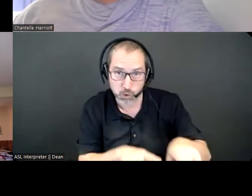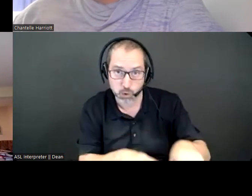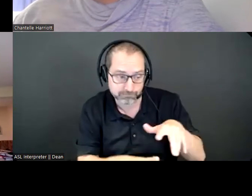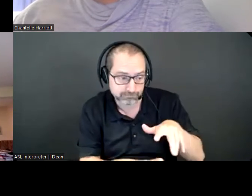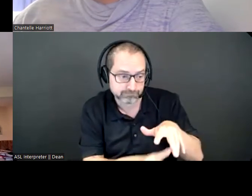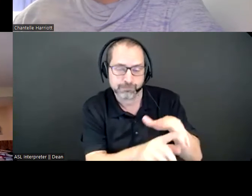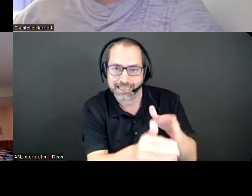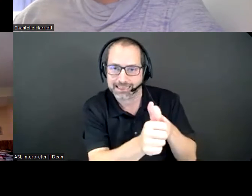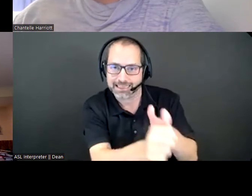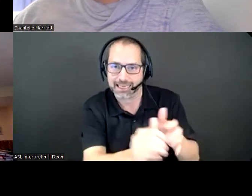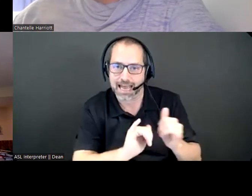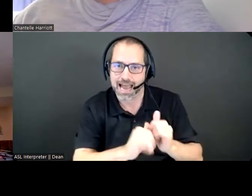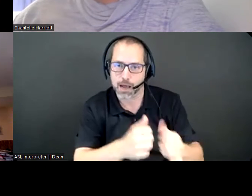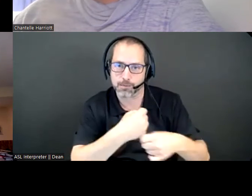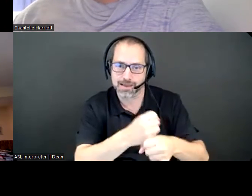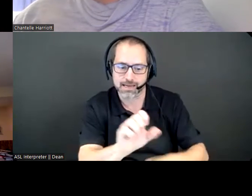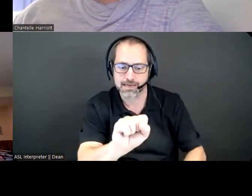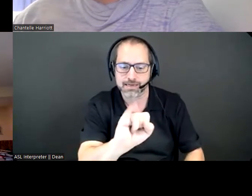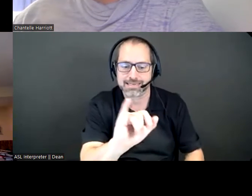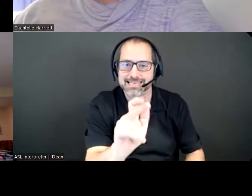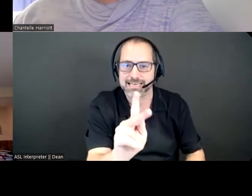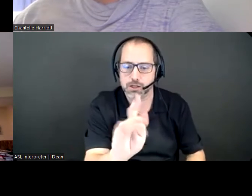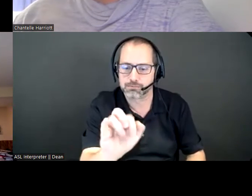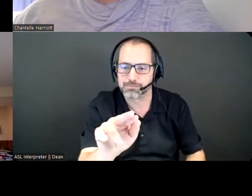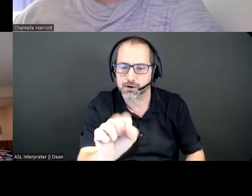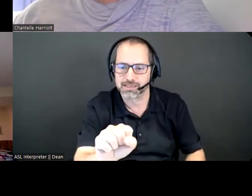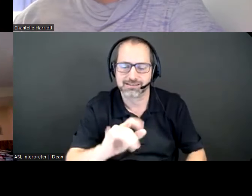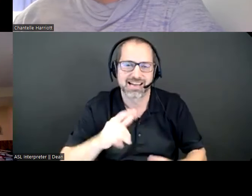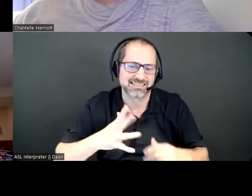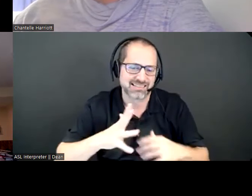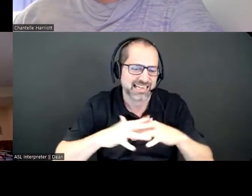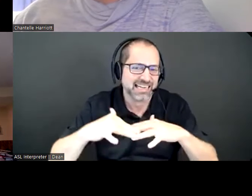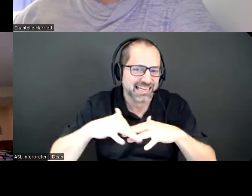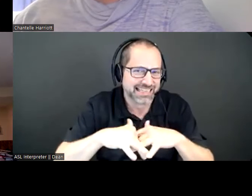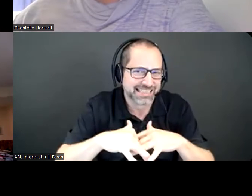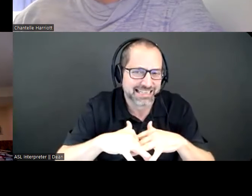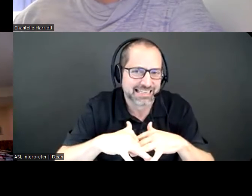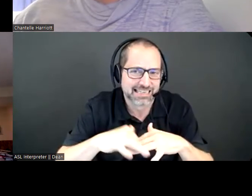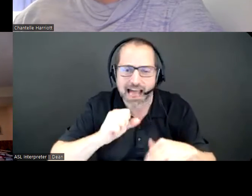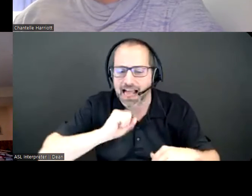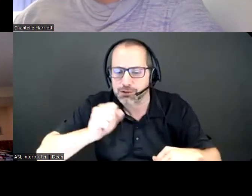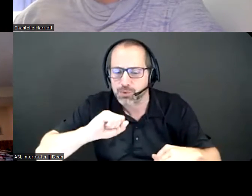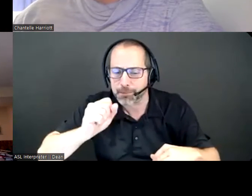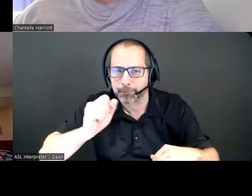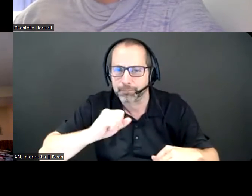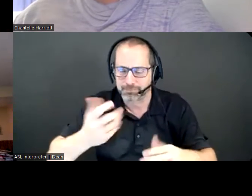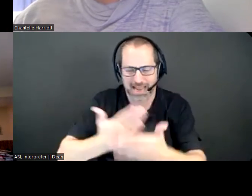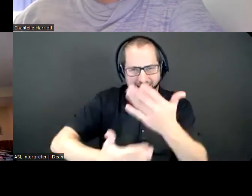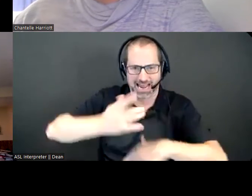berries. It's an Indian ice cream. We whip it by hand, and we have lots of fun doing